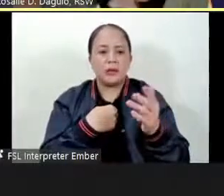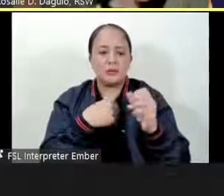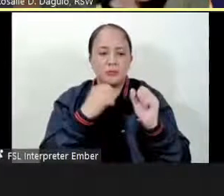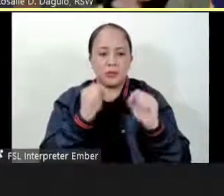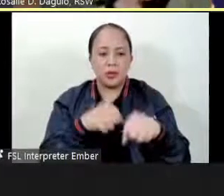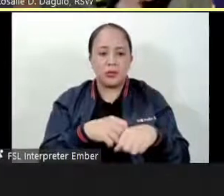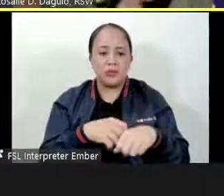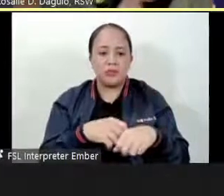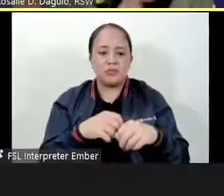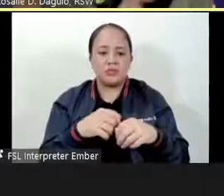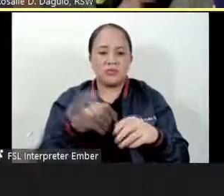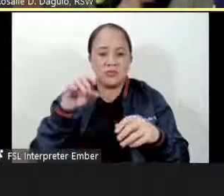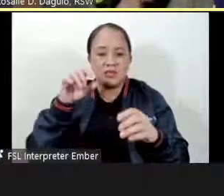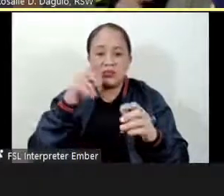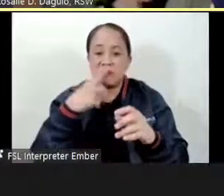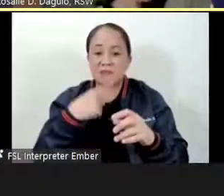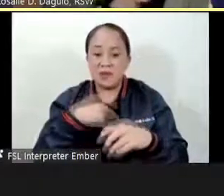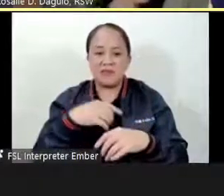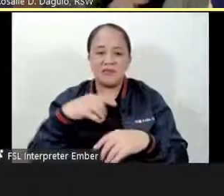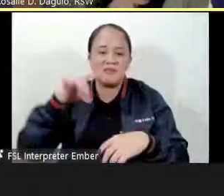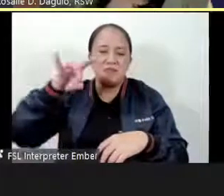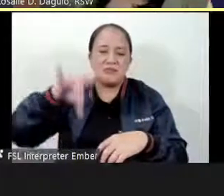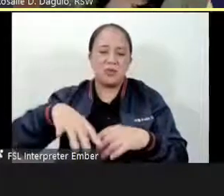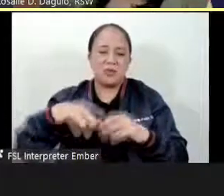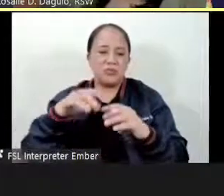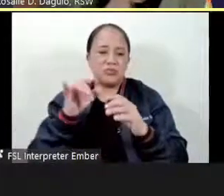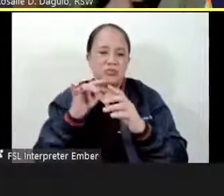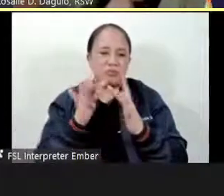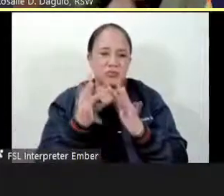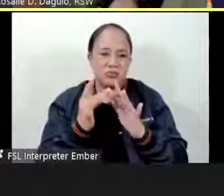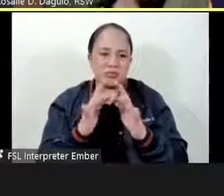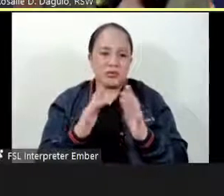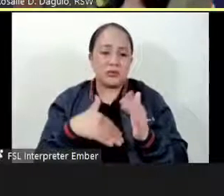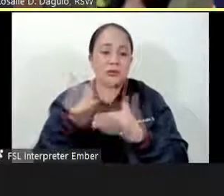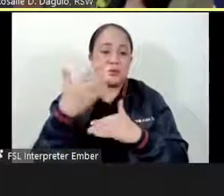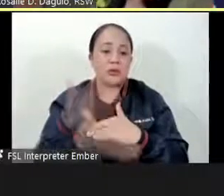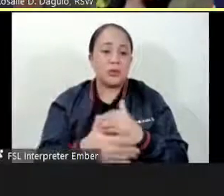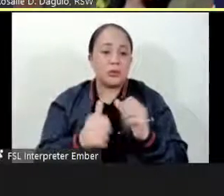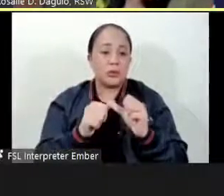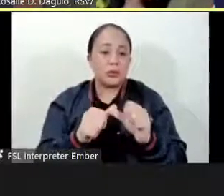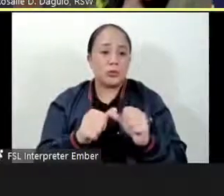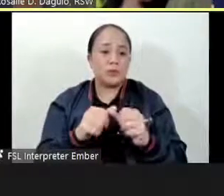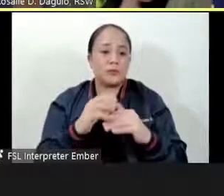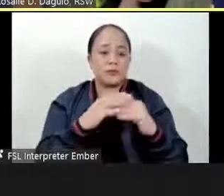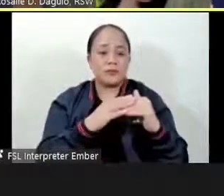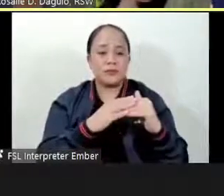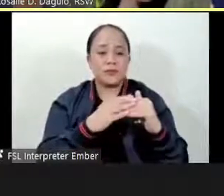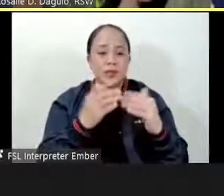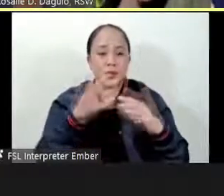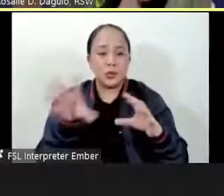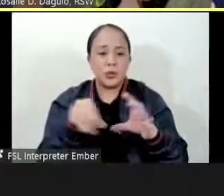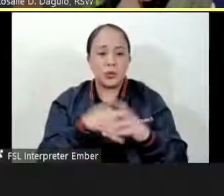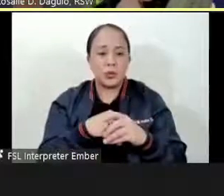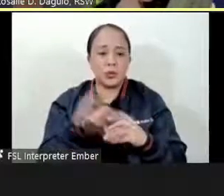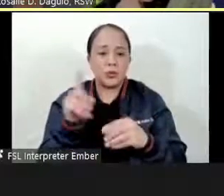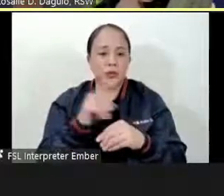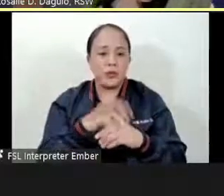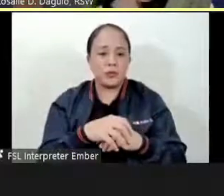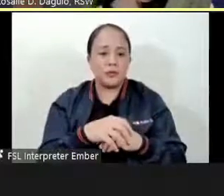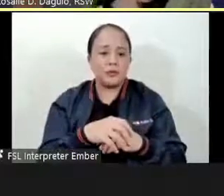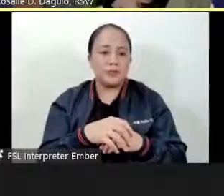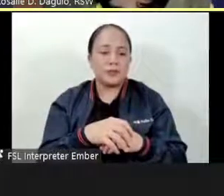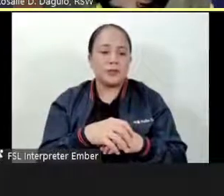signal. Next slide, a continuation for the systems level. Facilitating factors also include support